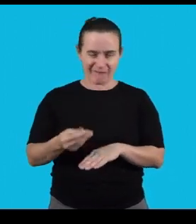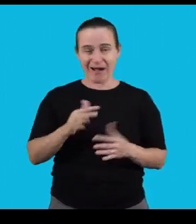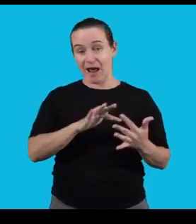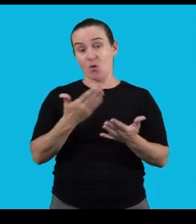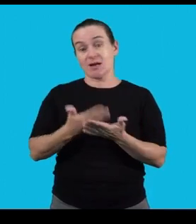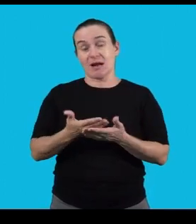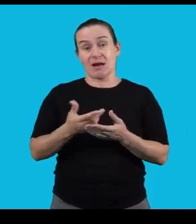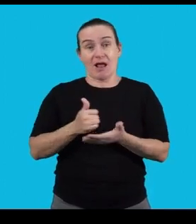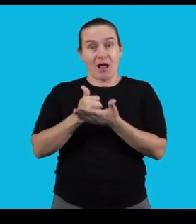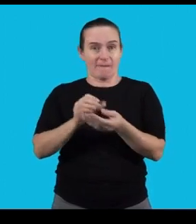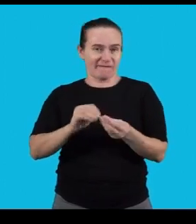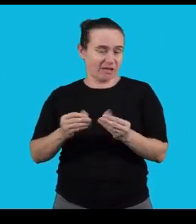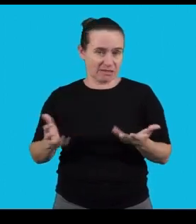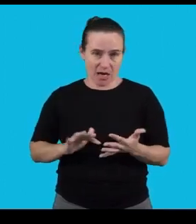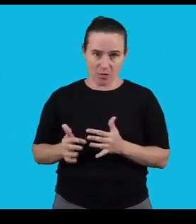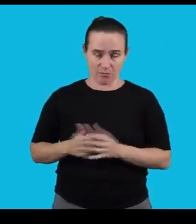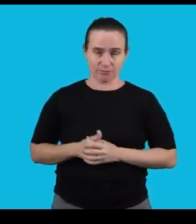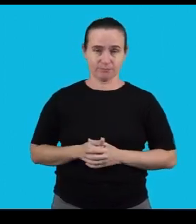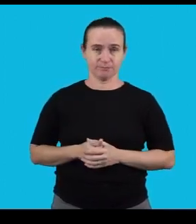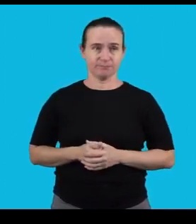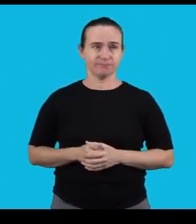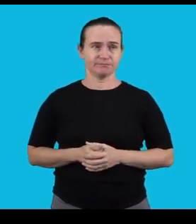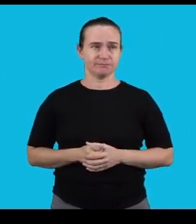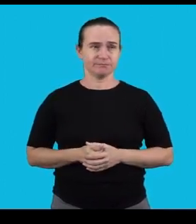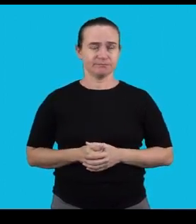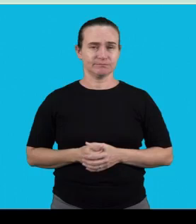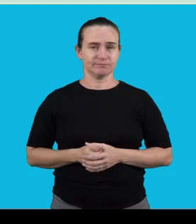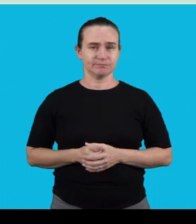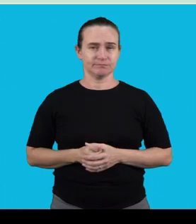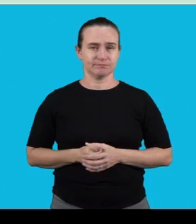hearing defects and how they can be corrected.